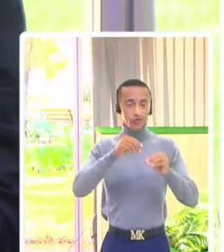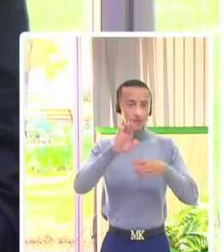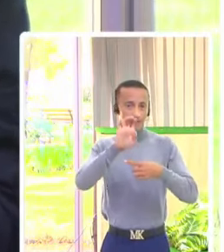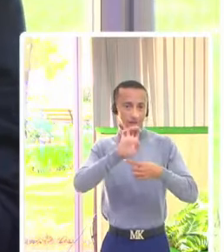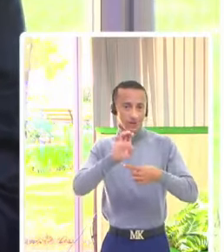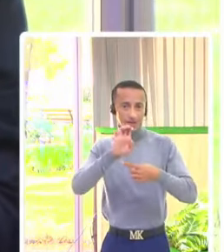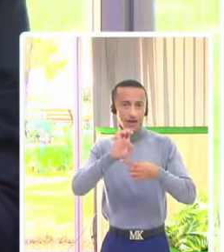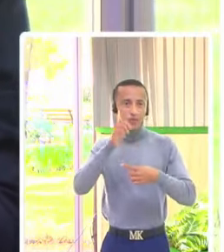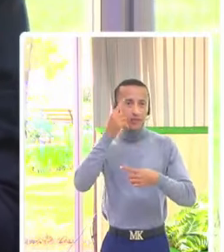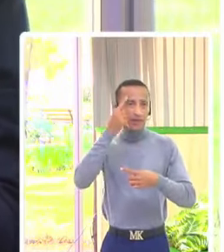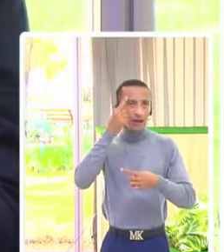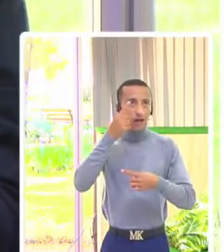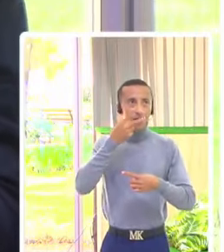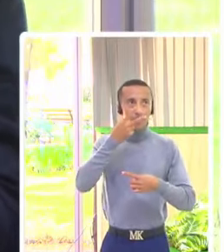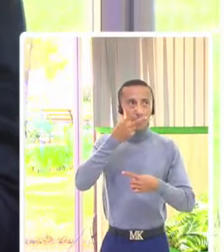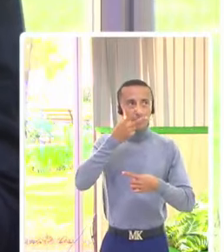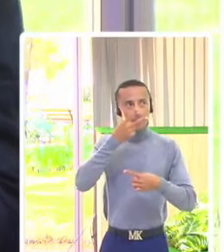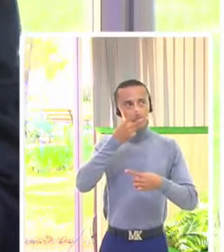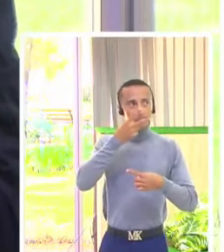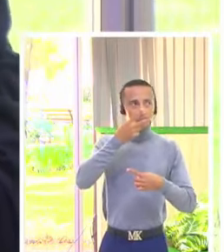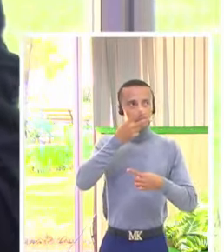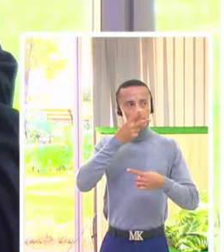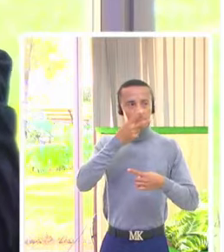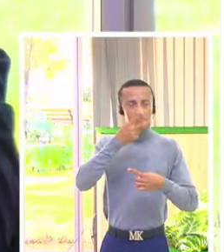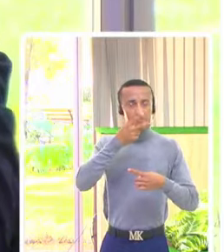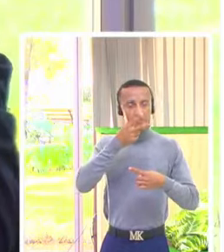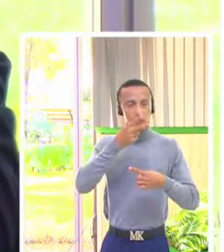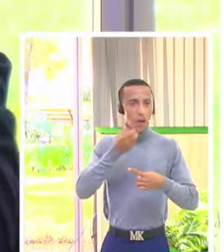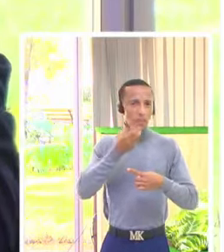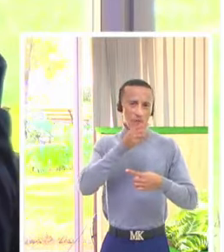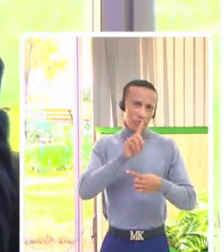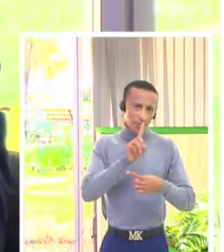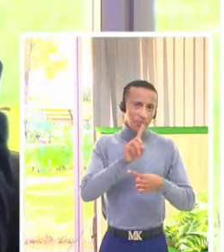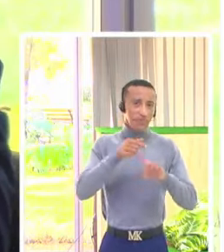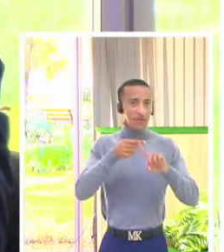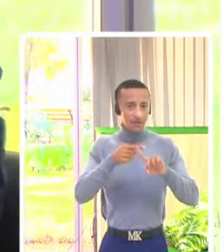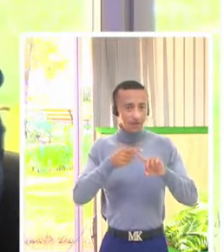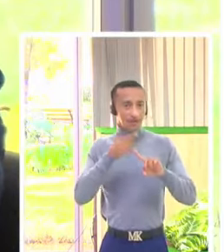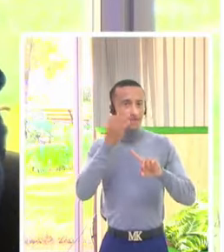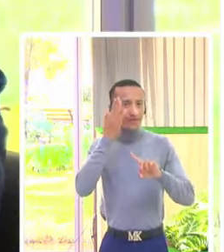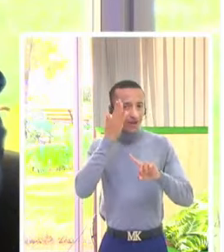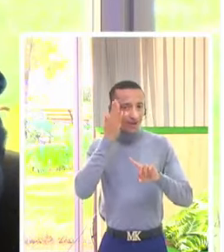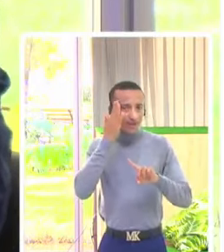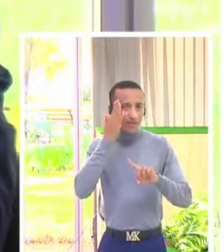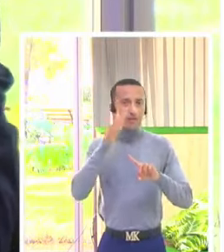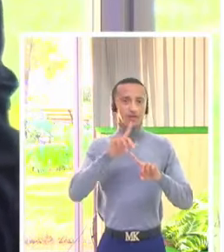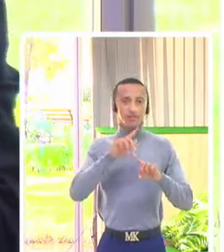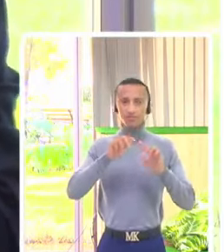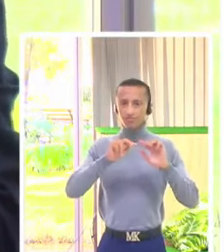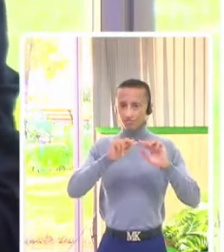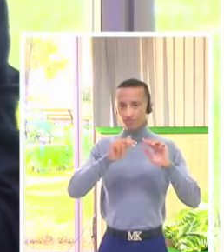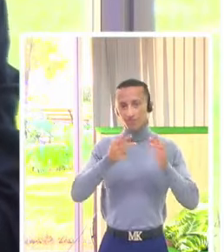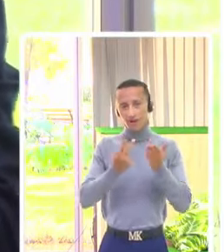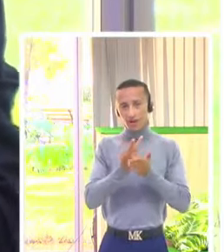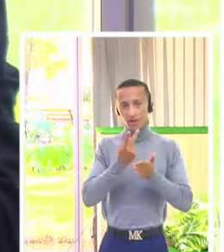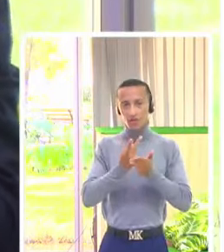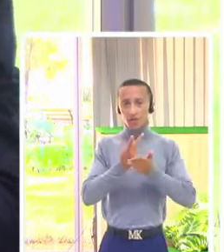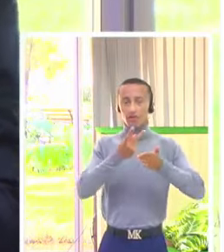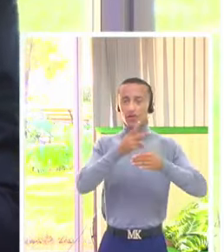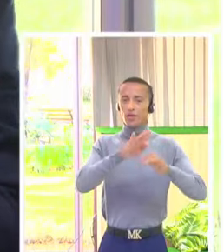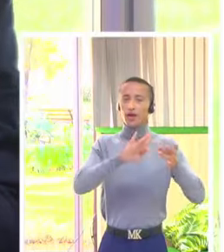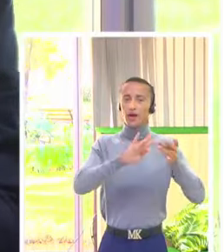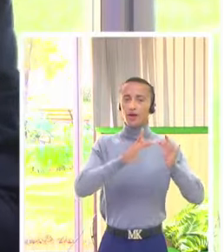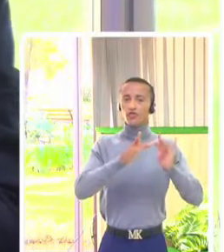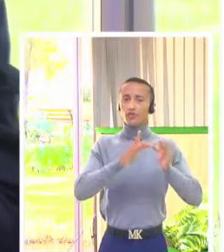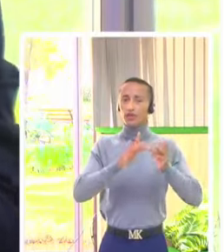Because, why? Because, well, they knew that there was something going on where you would transfer the money